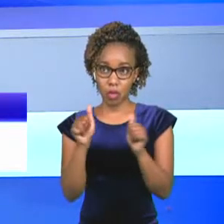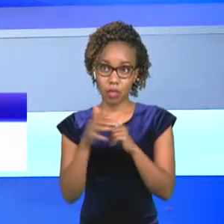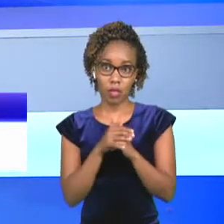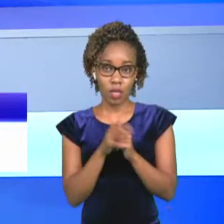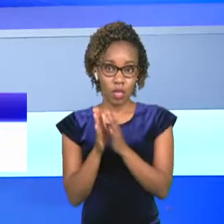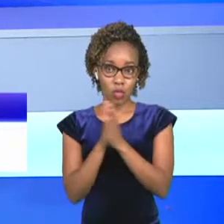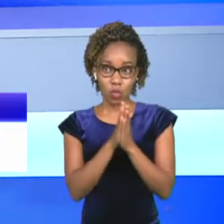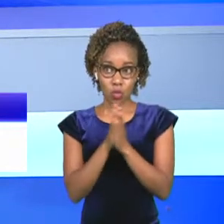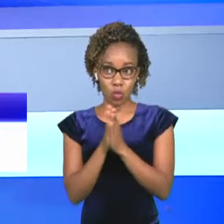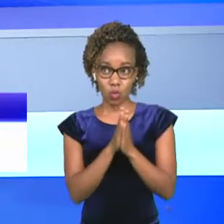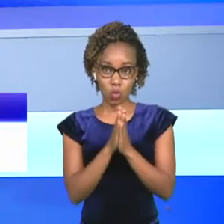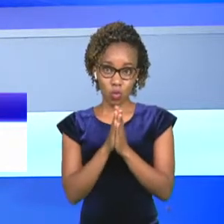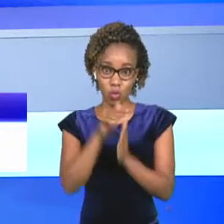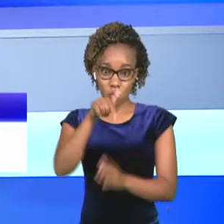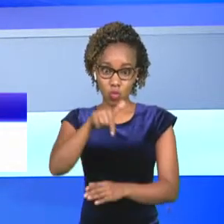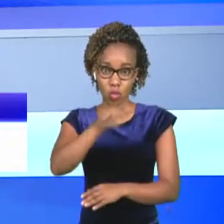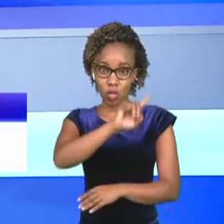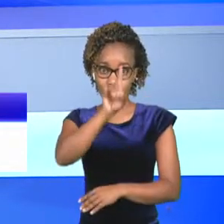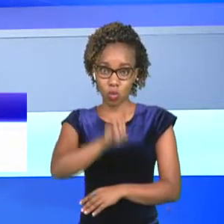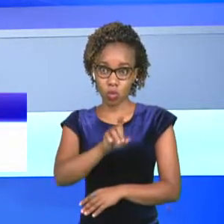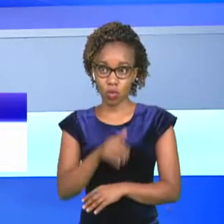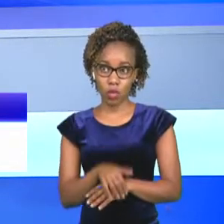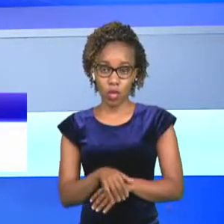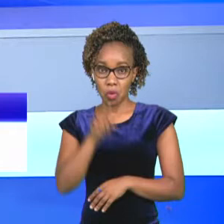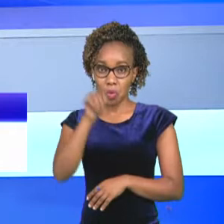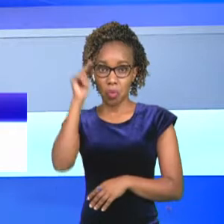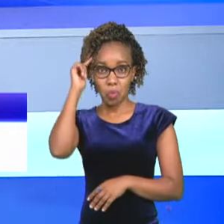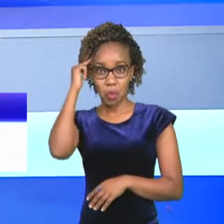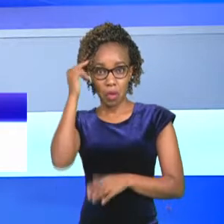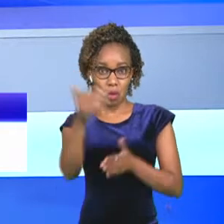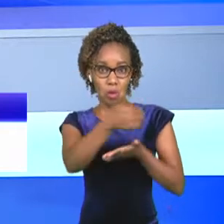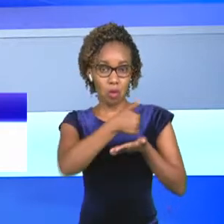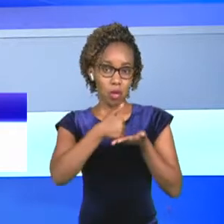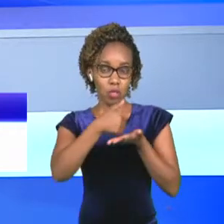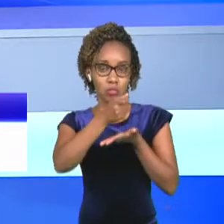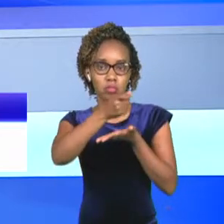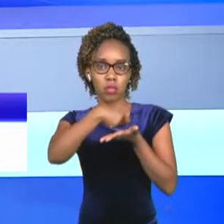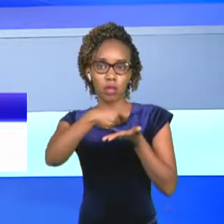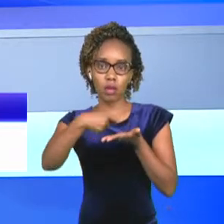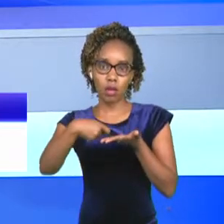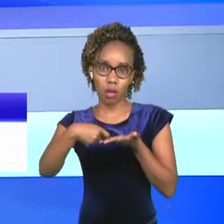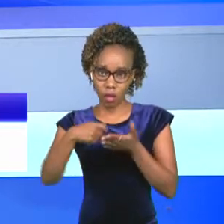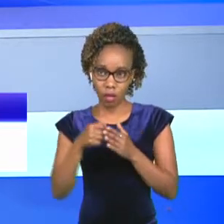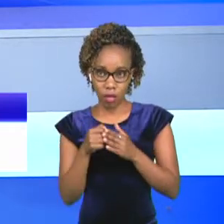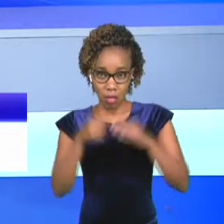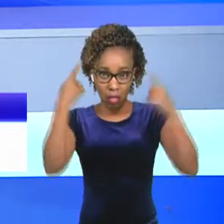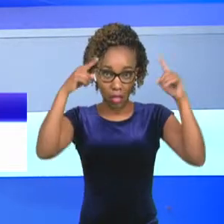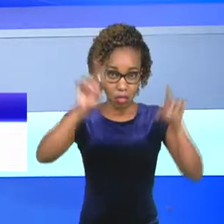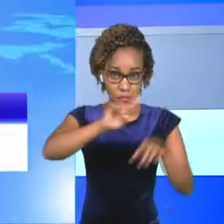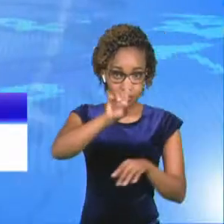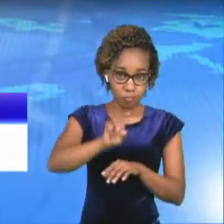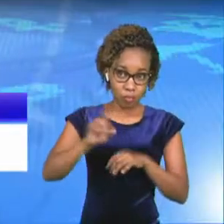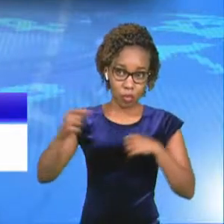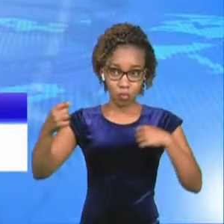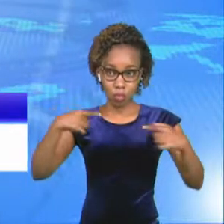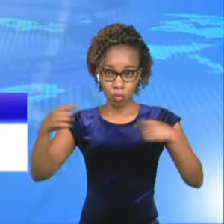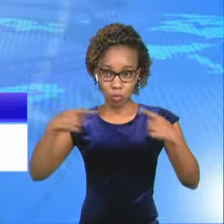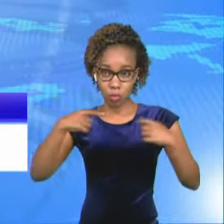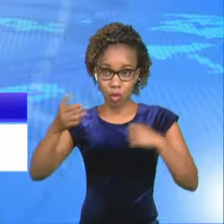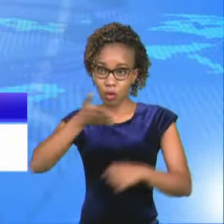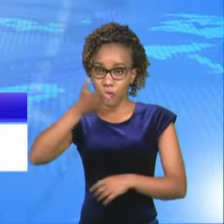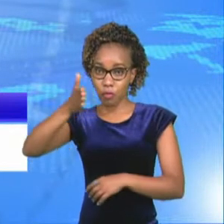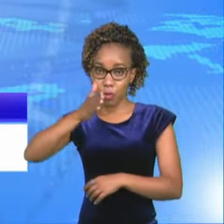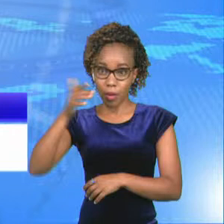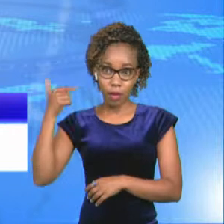Kitsao's stories brings us to a question of the day. Do you think the signature collection exercise will be fruitful? Send in your feedback to